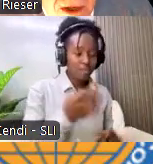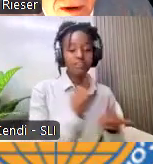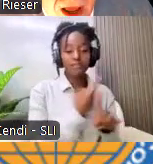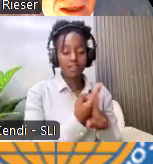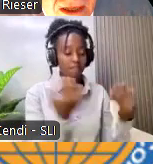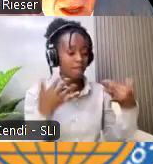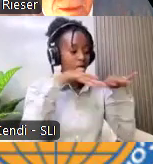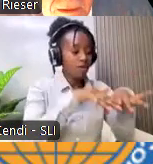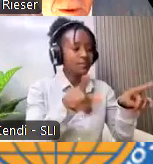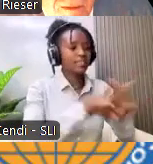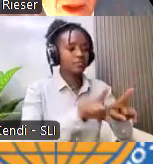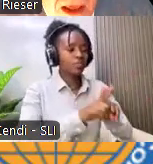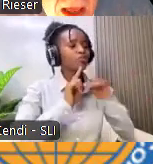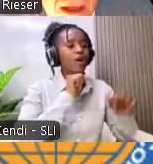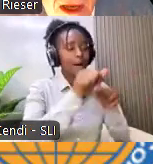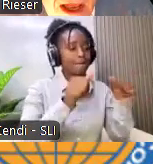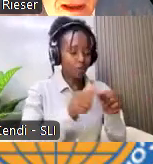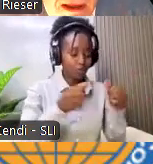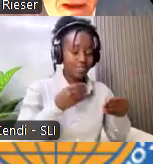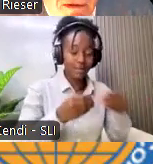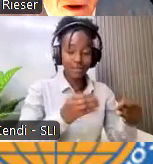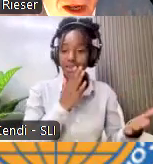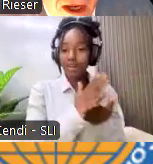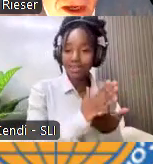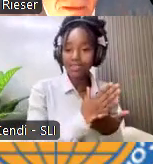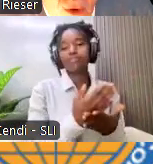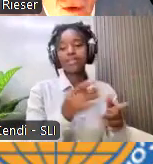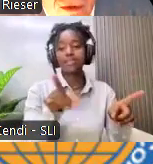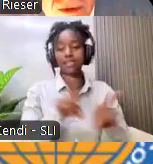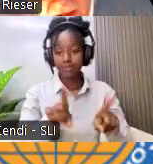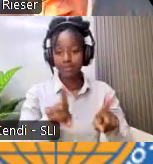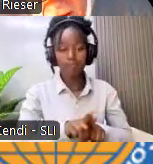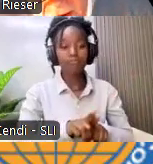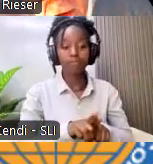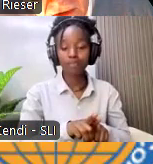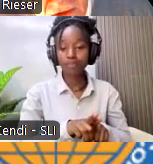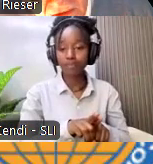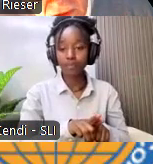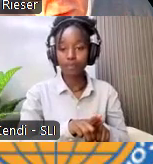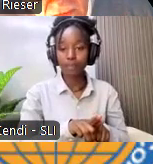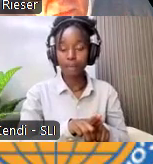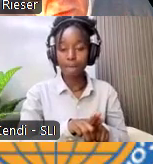of disability rights, disabled people, did a really important